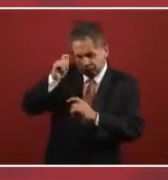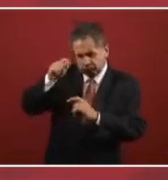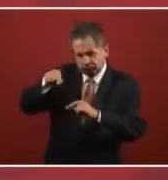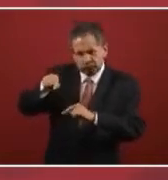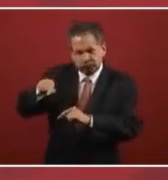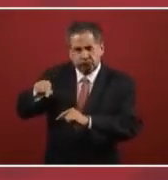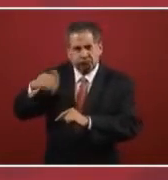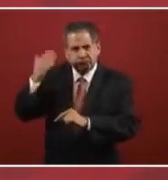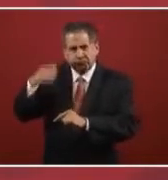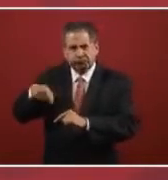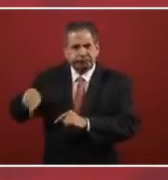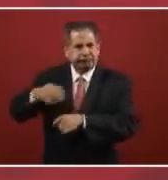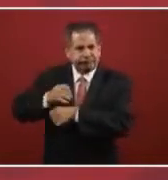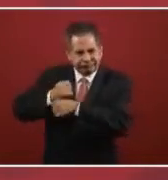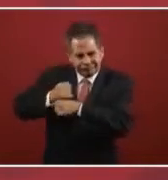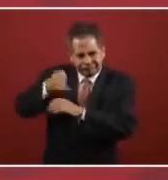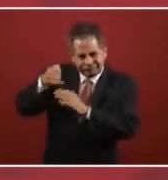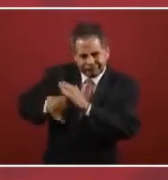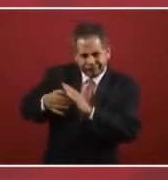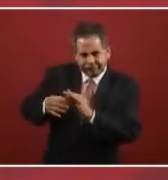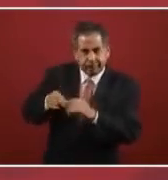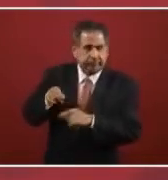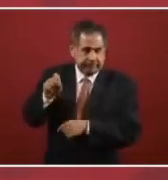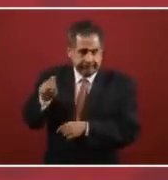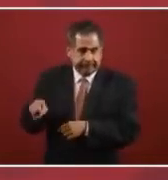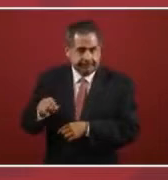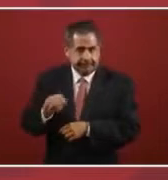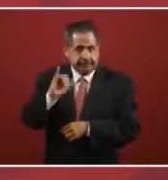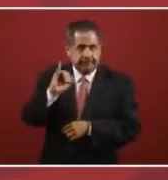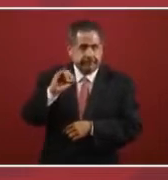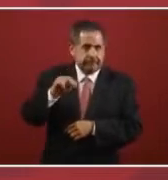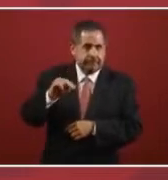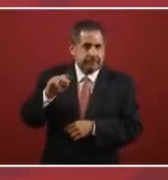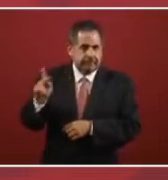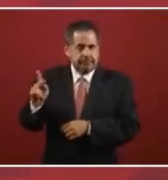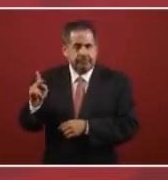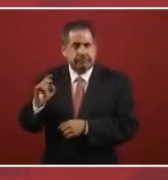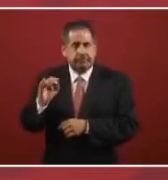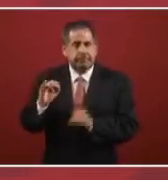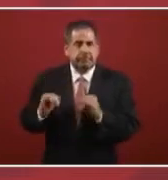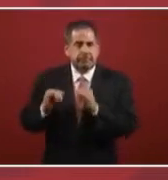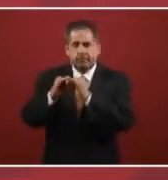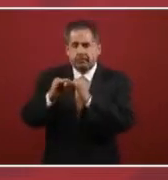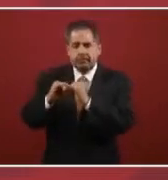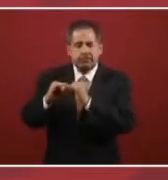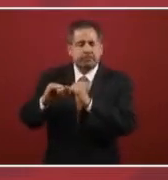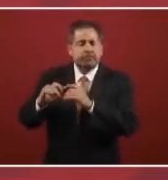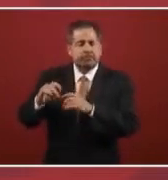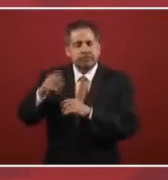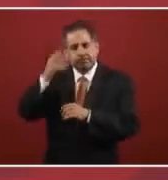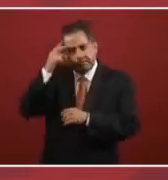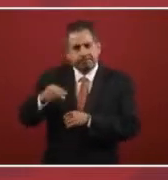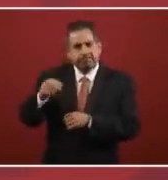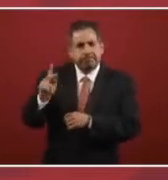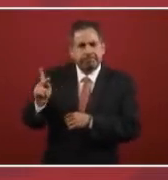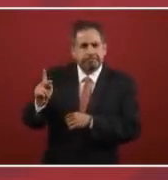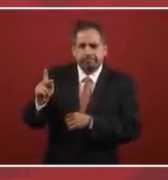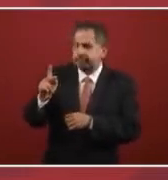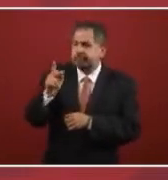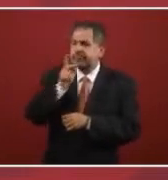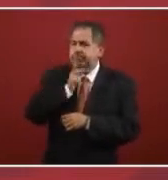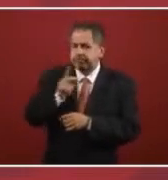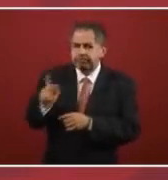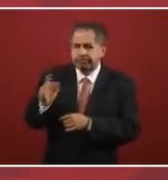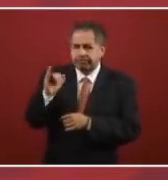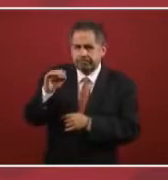los technicians, investigadores del investigators Instituto Mexicano de of the Petróleo, Institute of Mexican